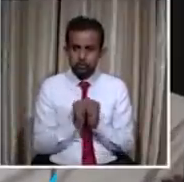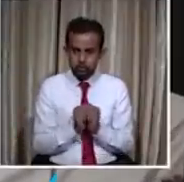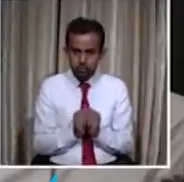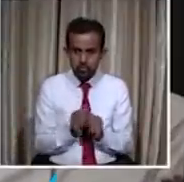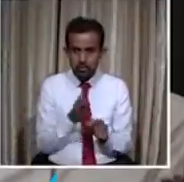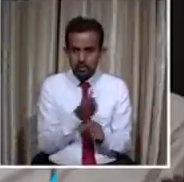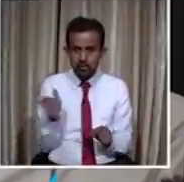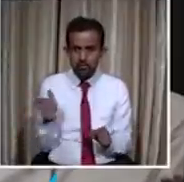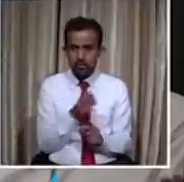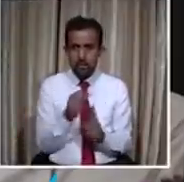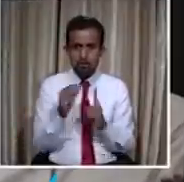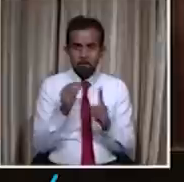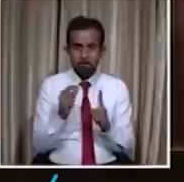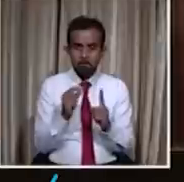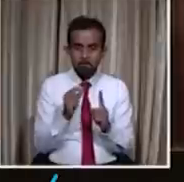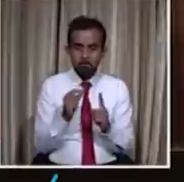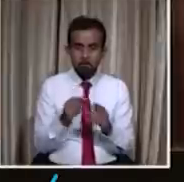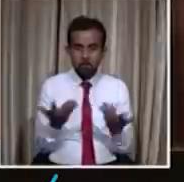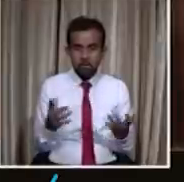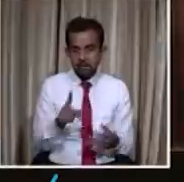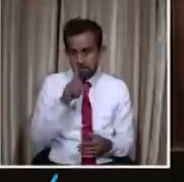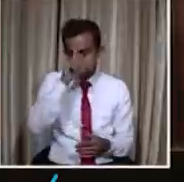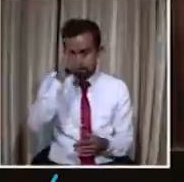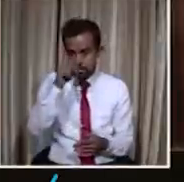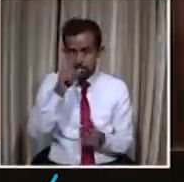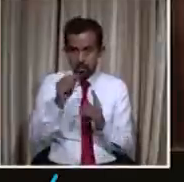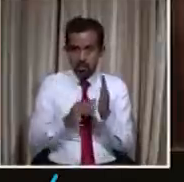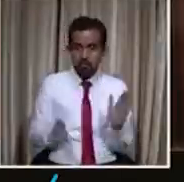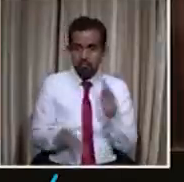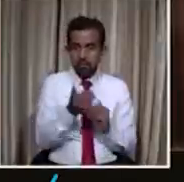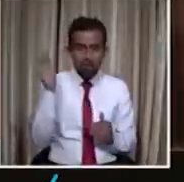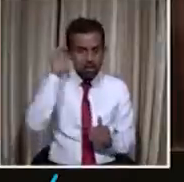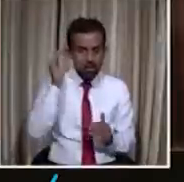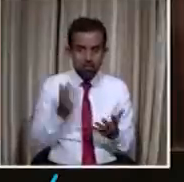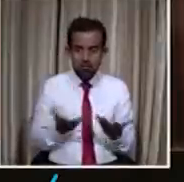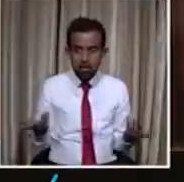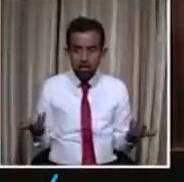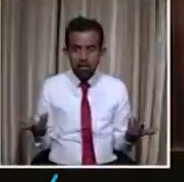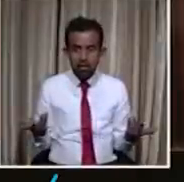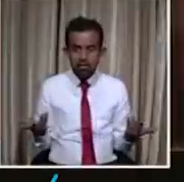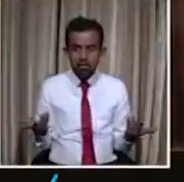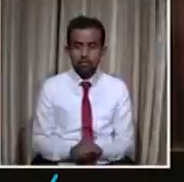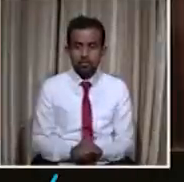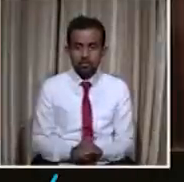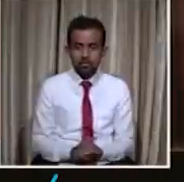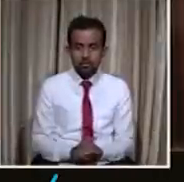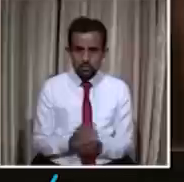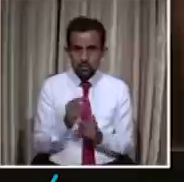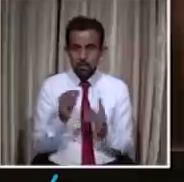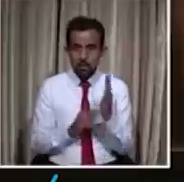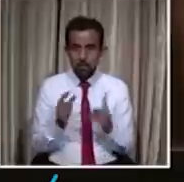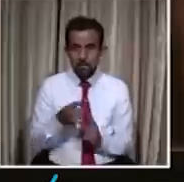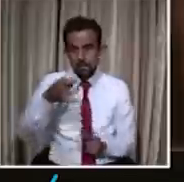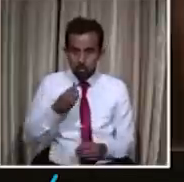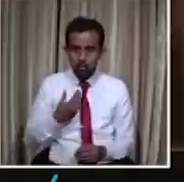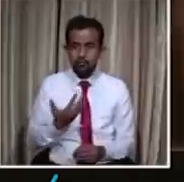MPs cannot go and ask for fuel. Few members wanted them to go back soon, so therefore they wanted some fuel, so otherwise they